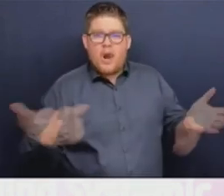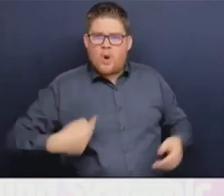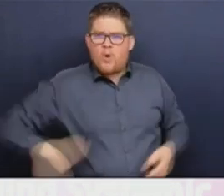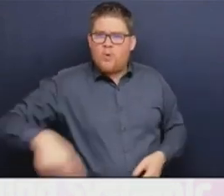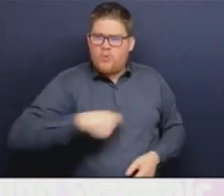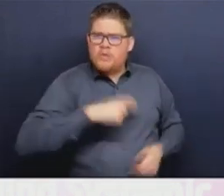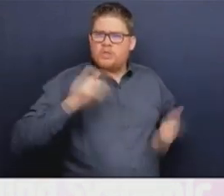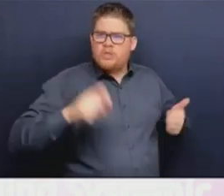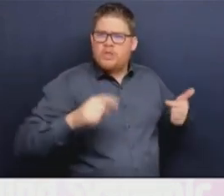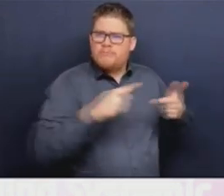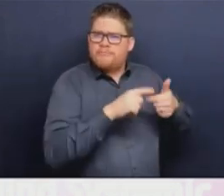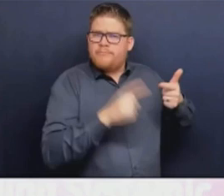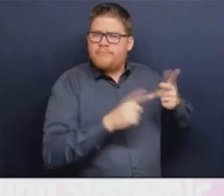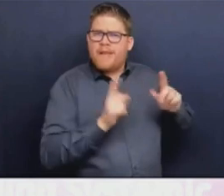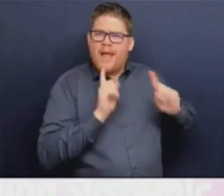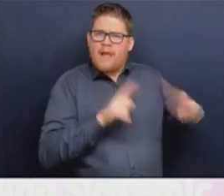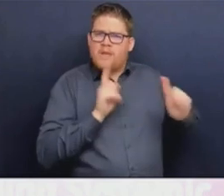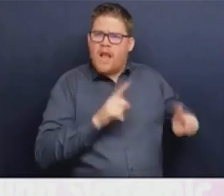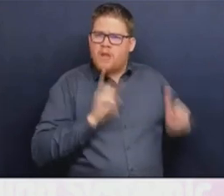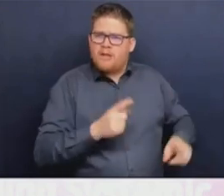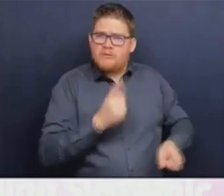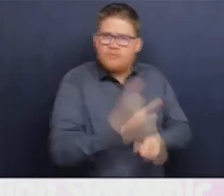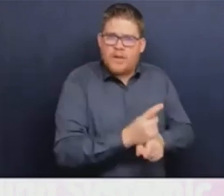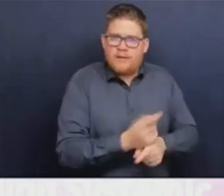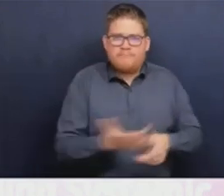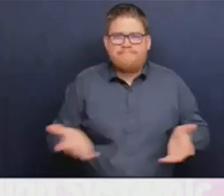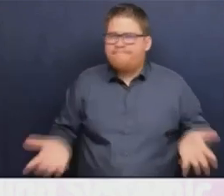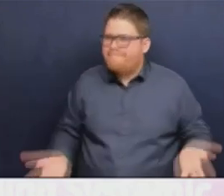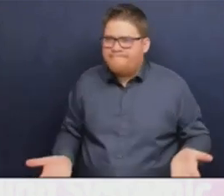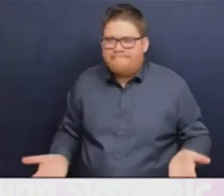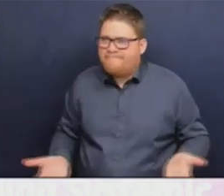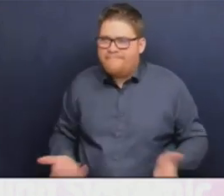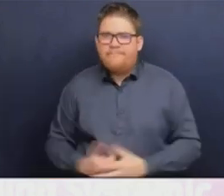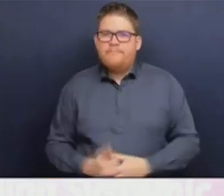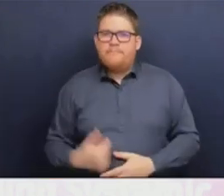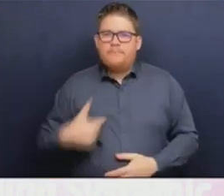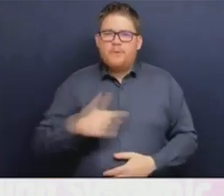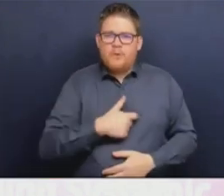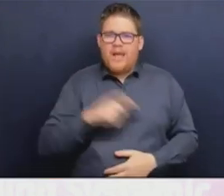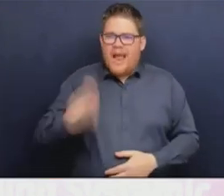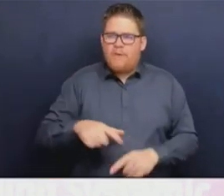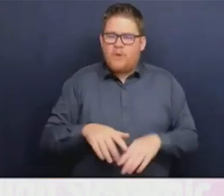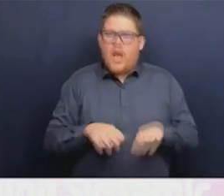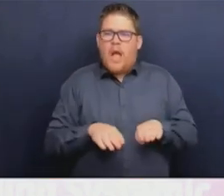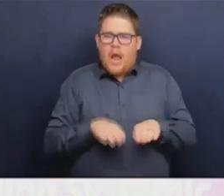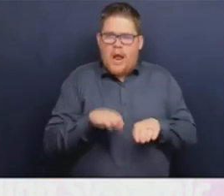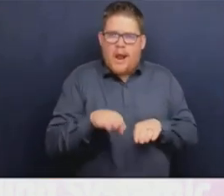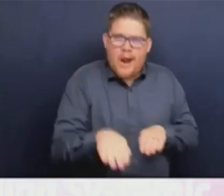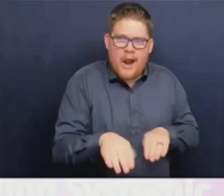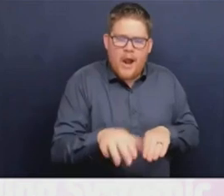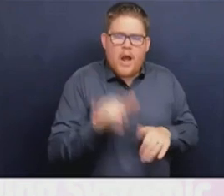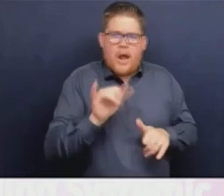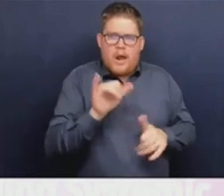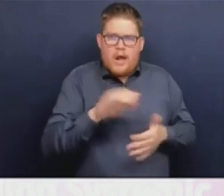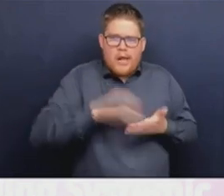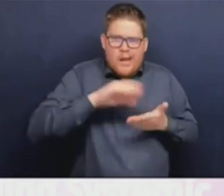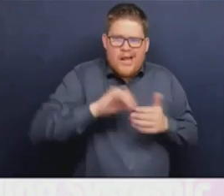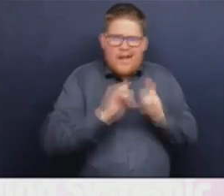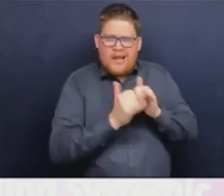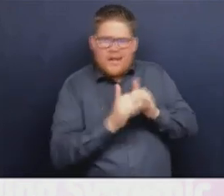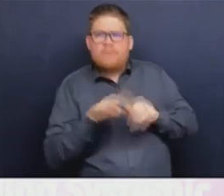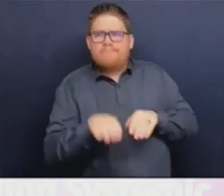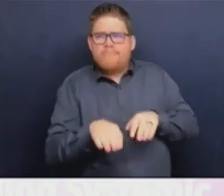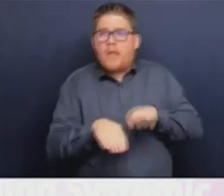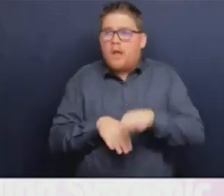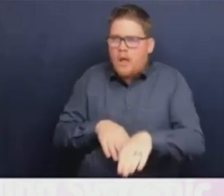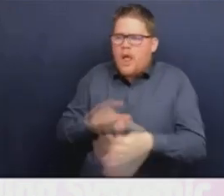But and I apologize, because the question is a legitimate one. I don't mean, Katie, to diminish your question, but I think that we should reflect for a moment